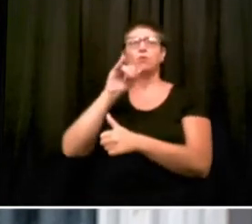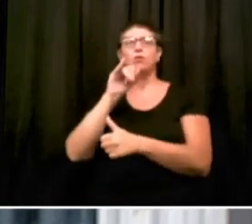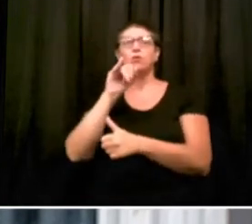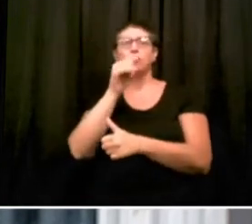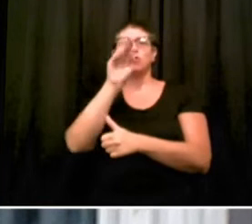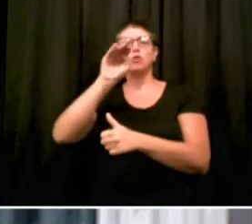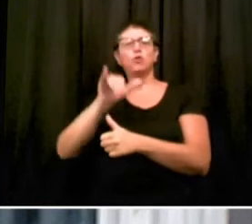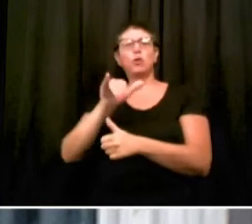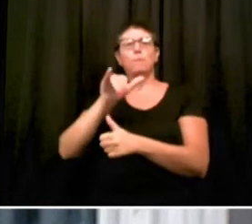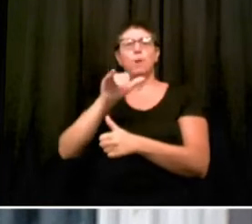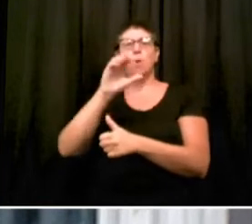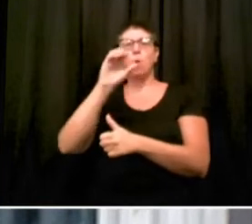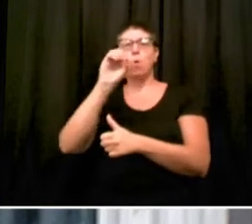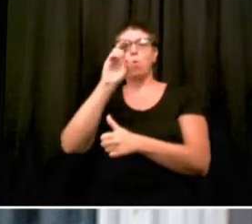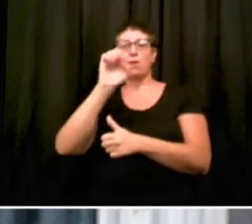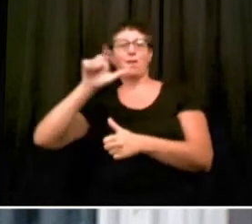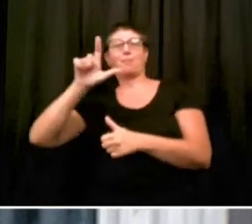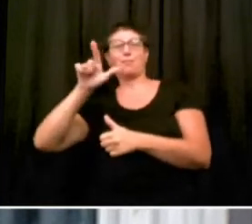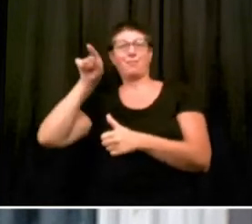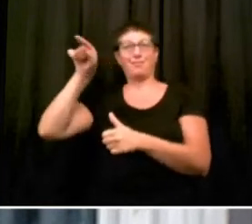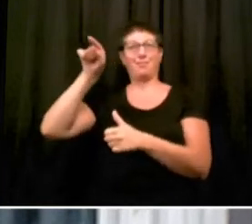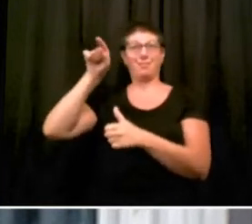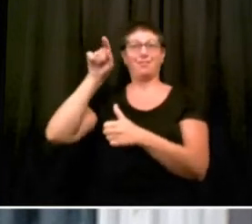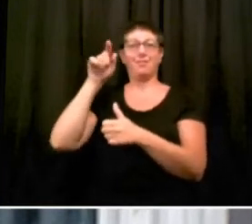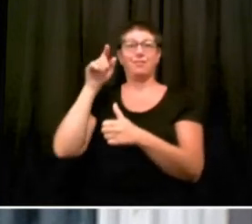outside experts to come in